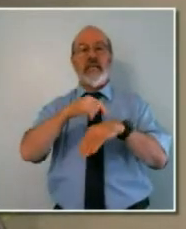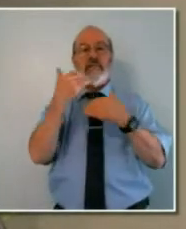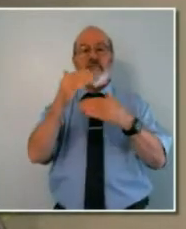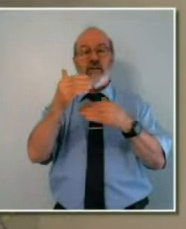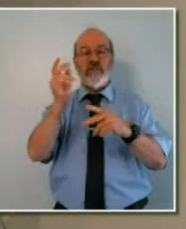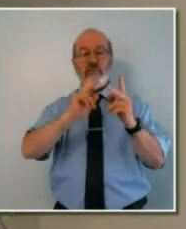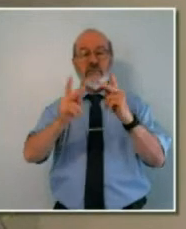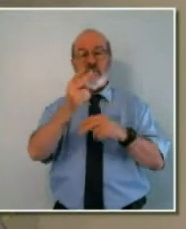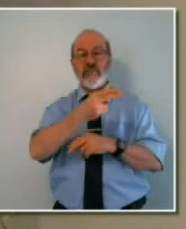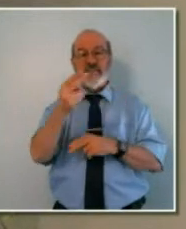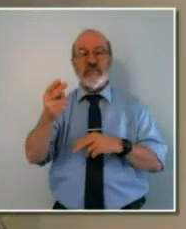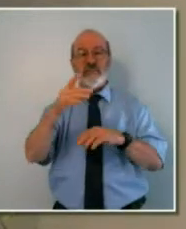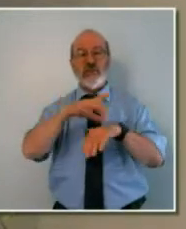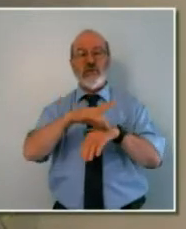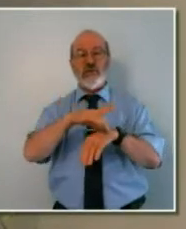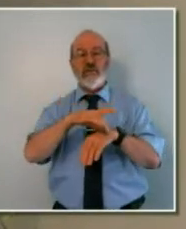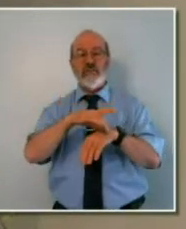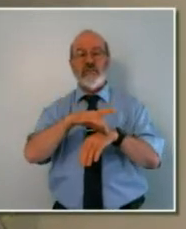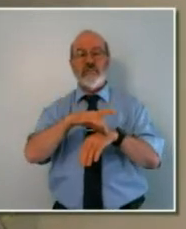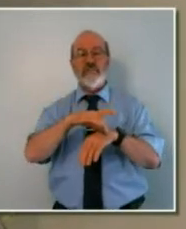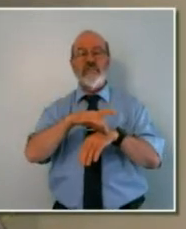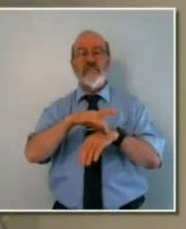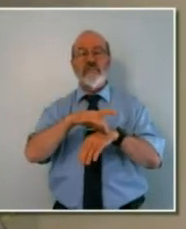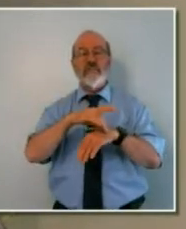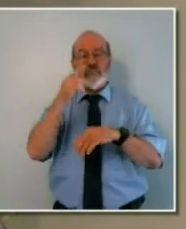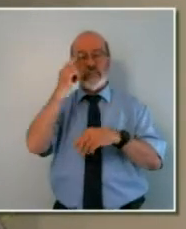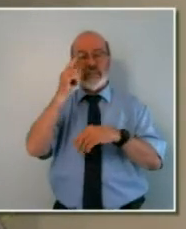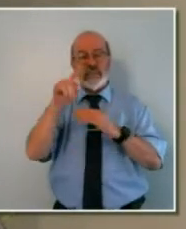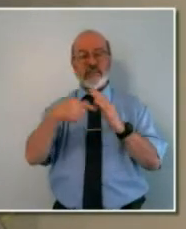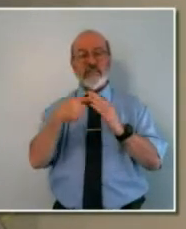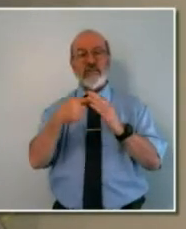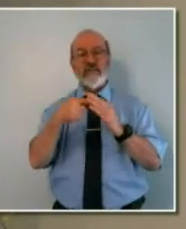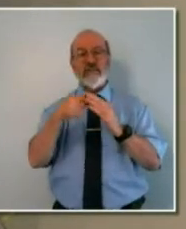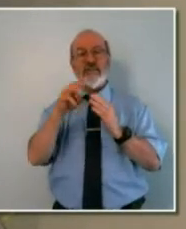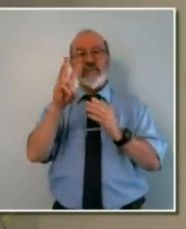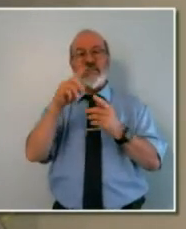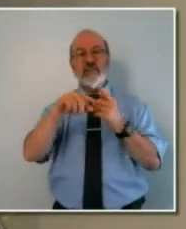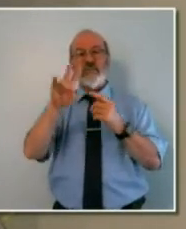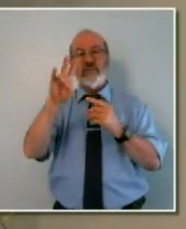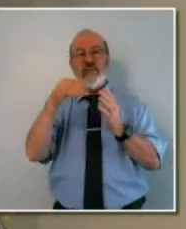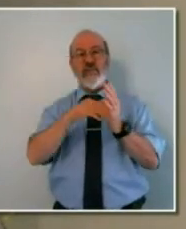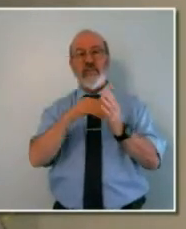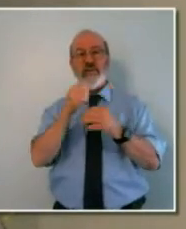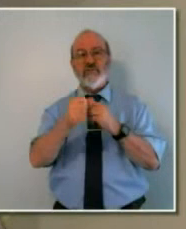history on earth, we're thinking in terms of 6,000 to 7,000 years.